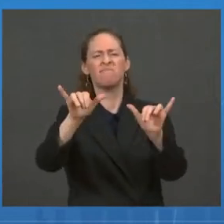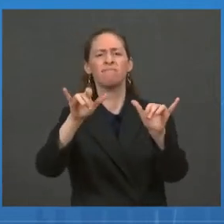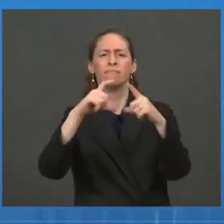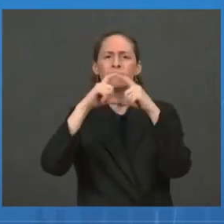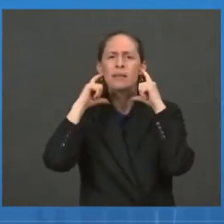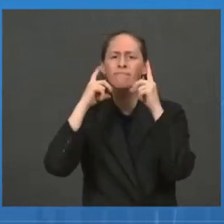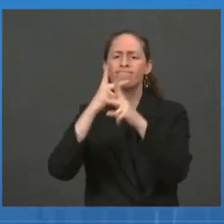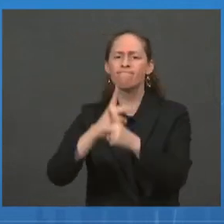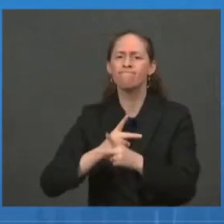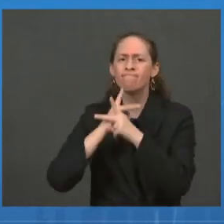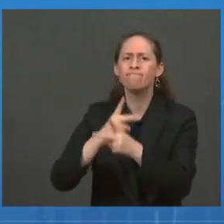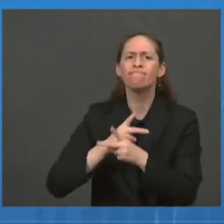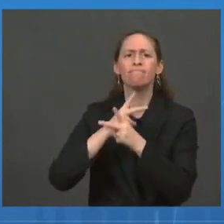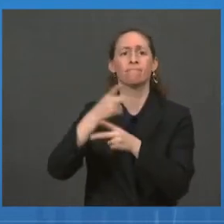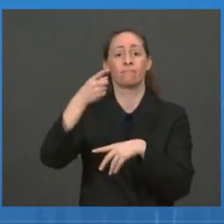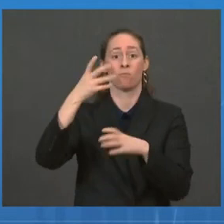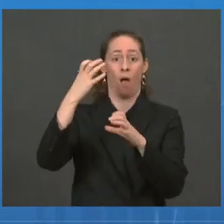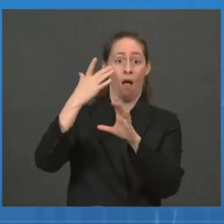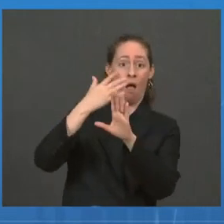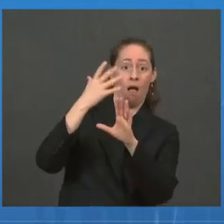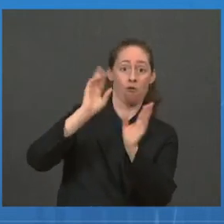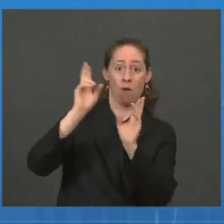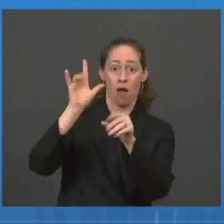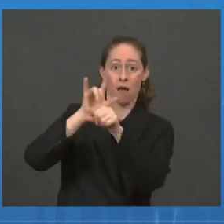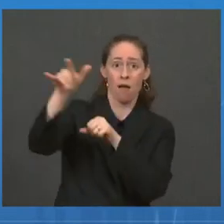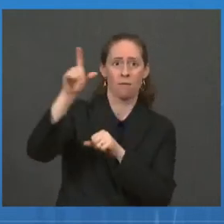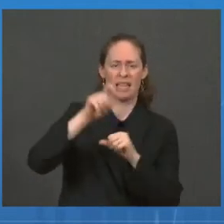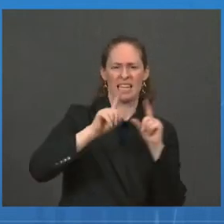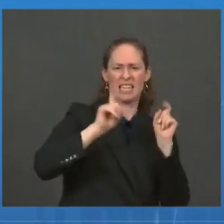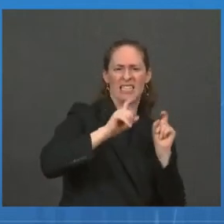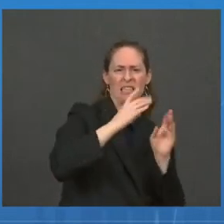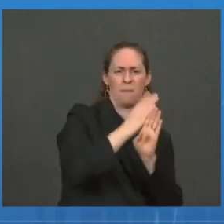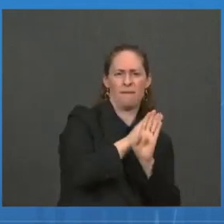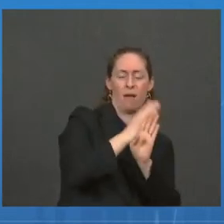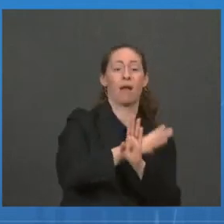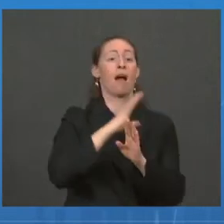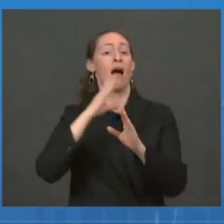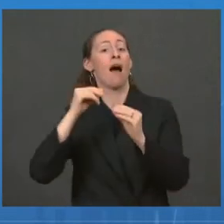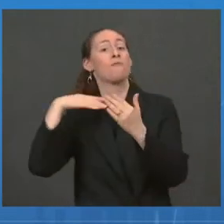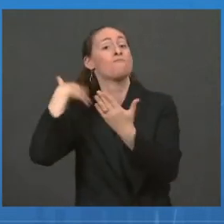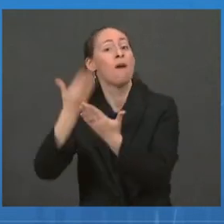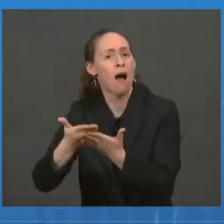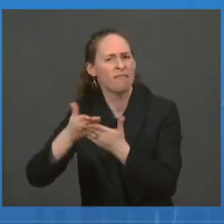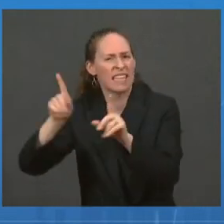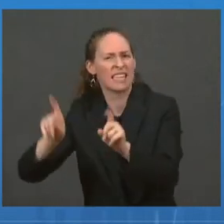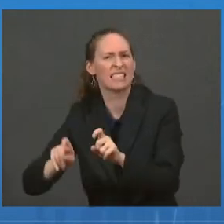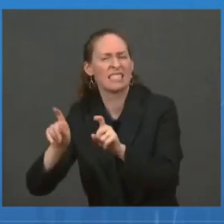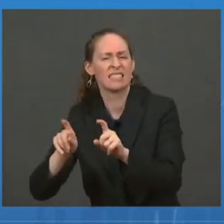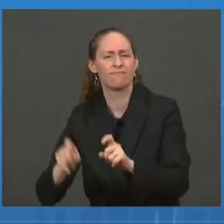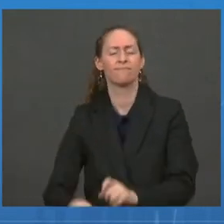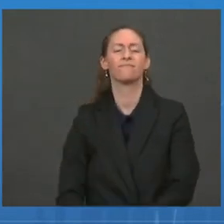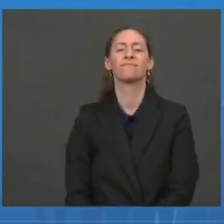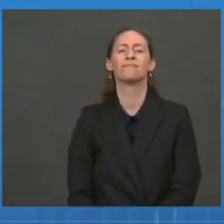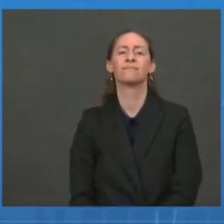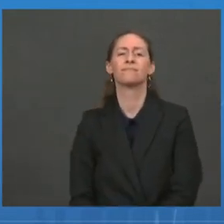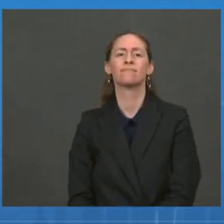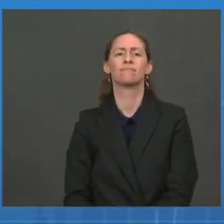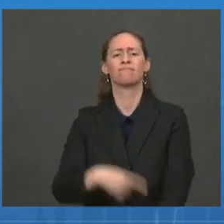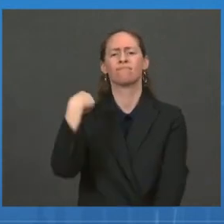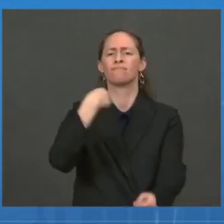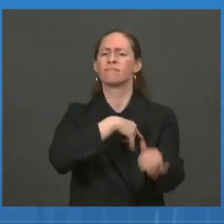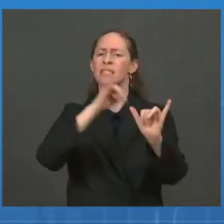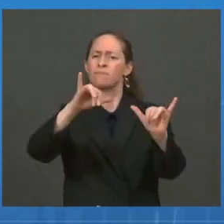closely with our public health partners both here in america and around the world to understand the evolving science of